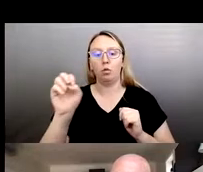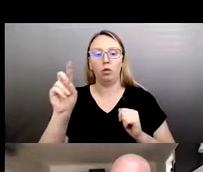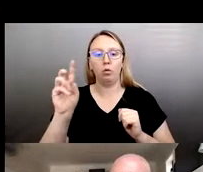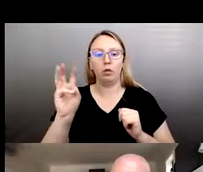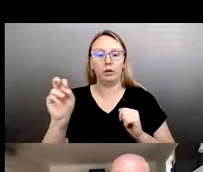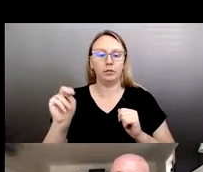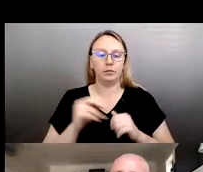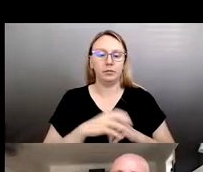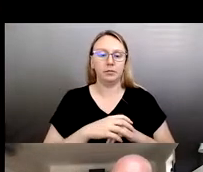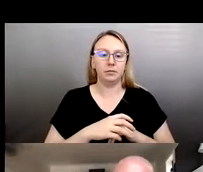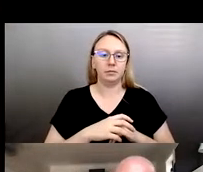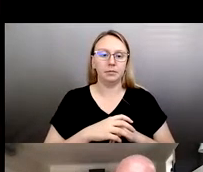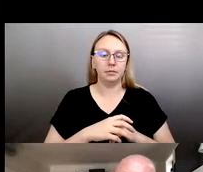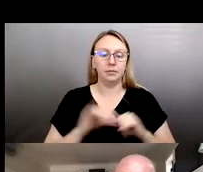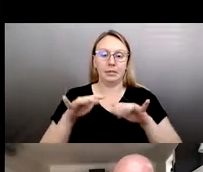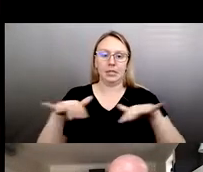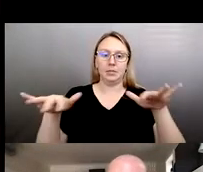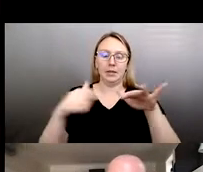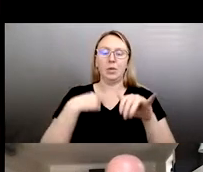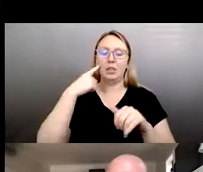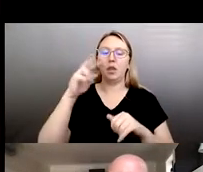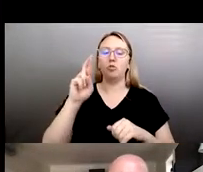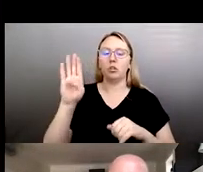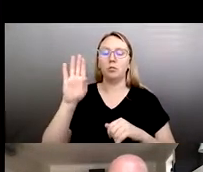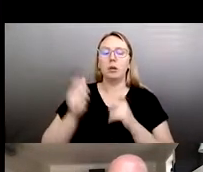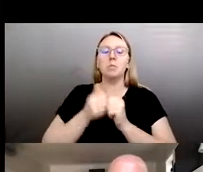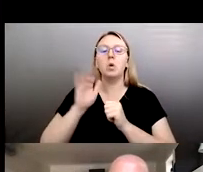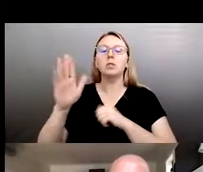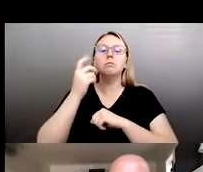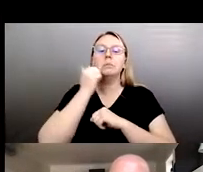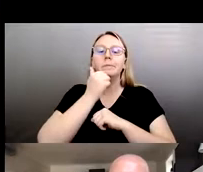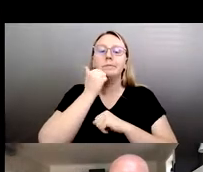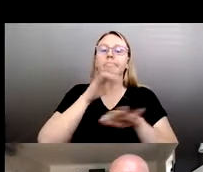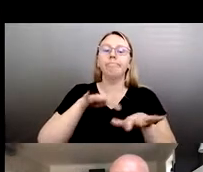And this is the space Roger spent most of his day-to-day time here.